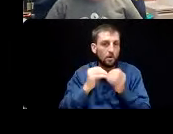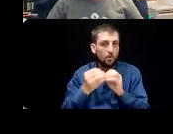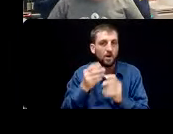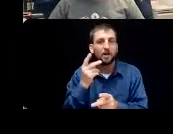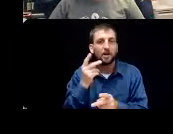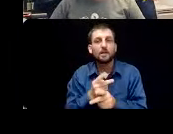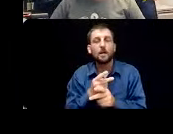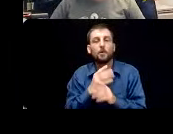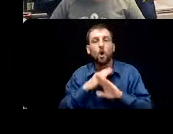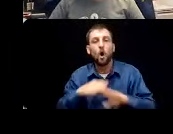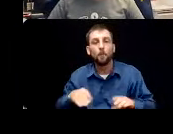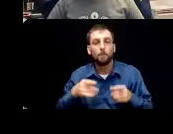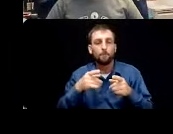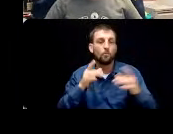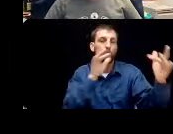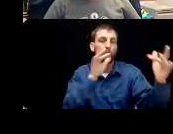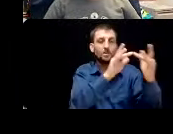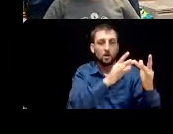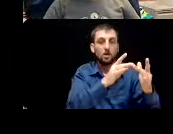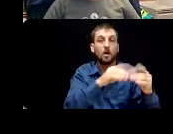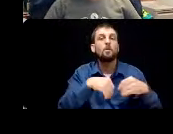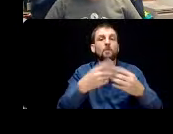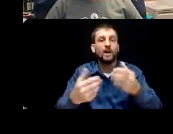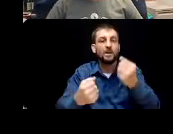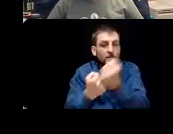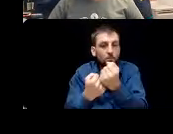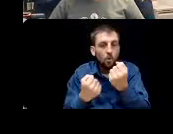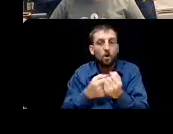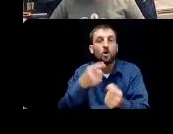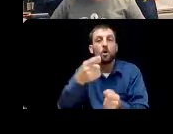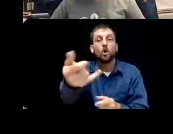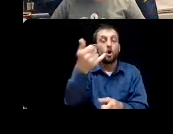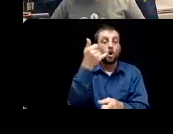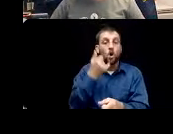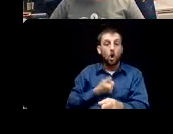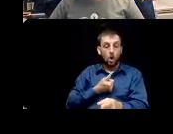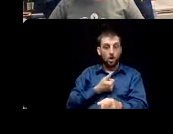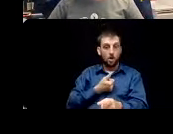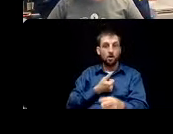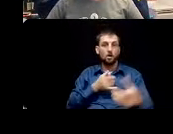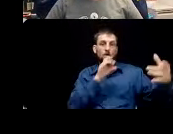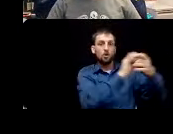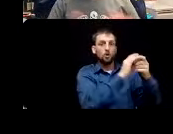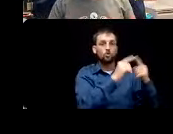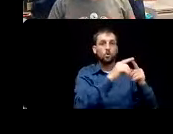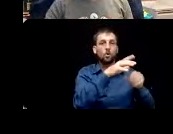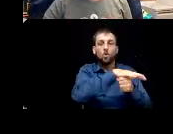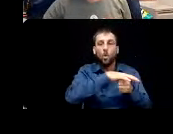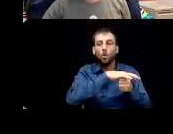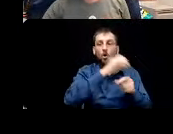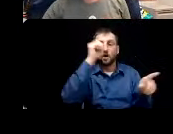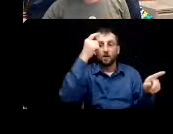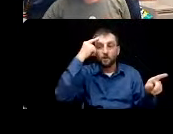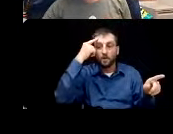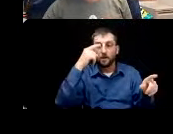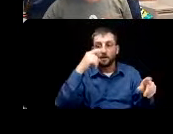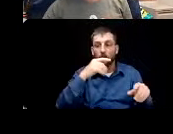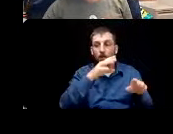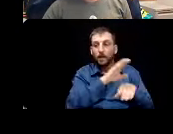provides emotional support and links callers to the local governing entities. There's a mental health and crisis